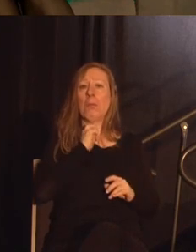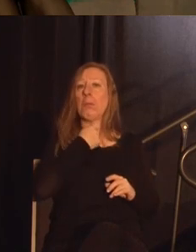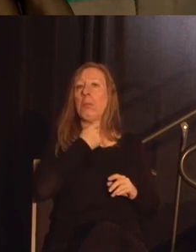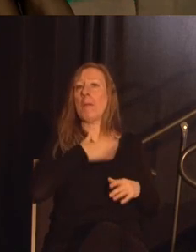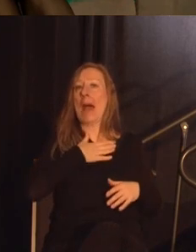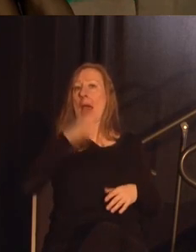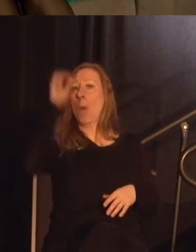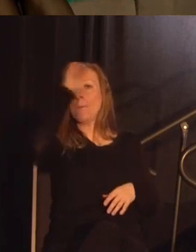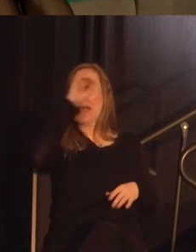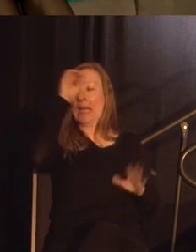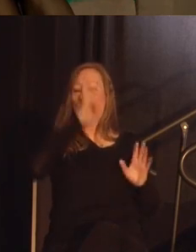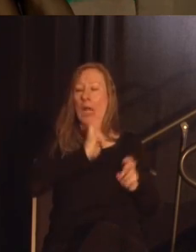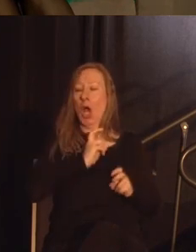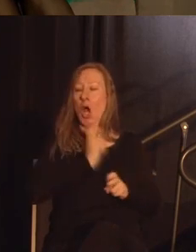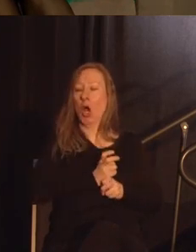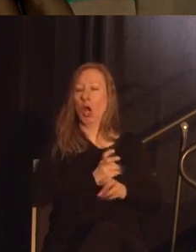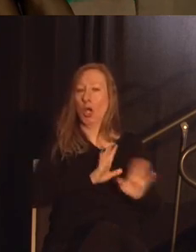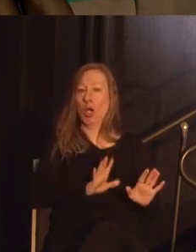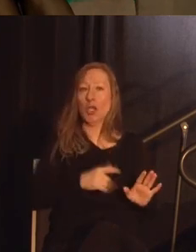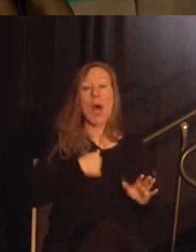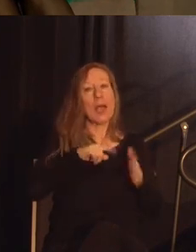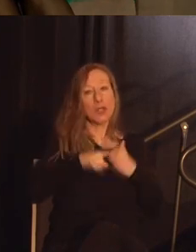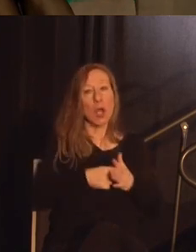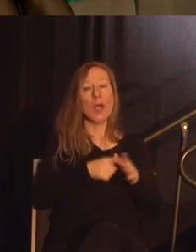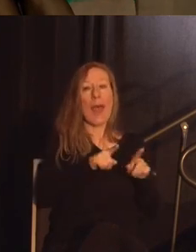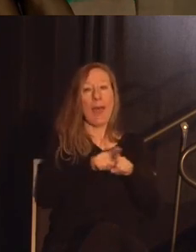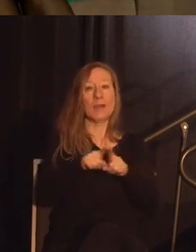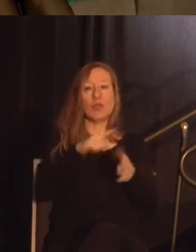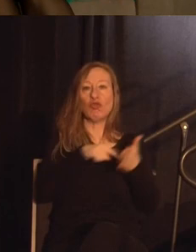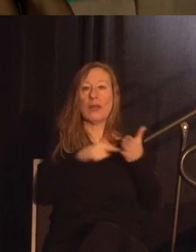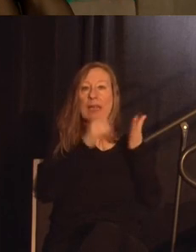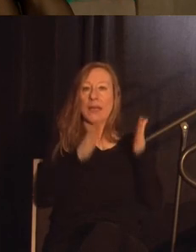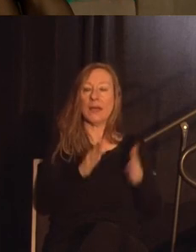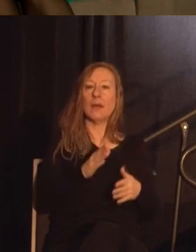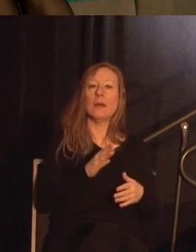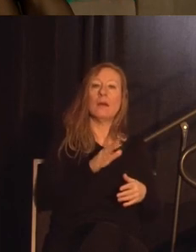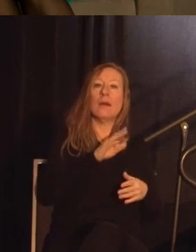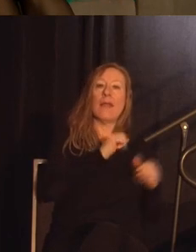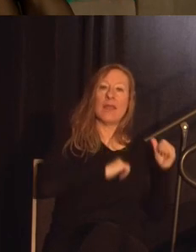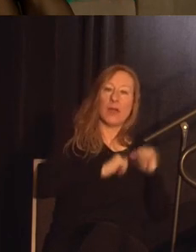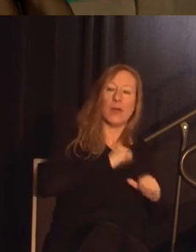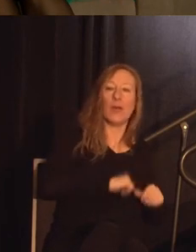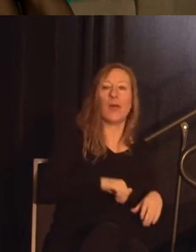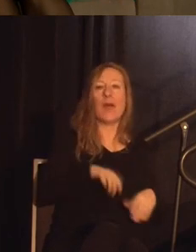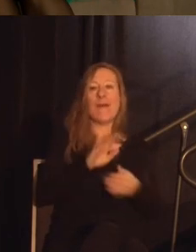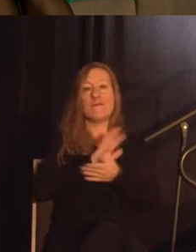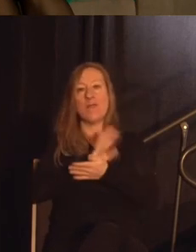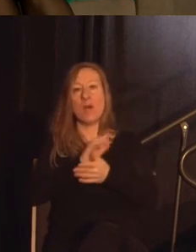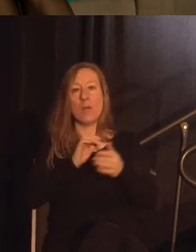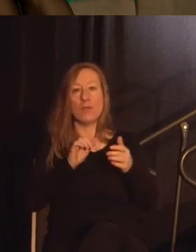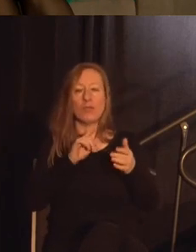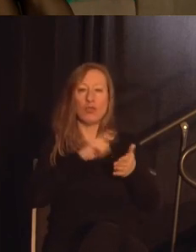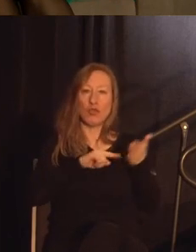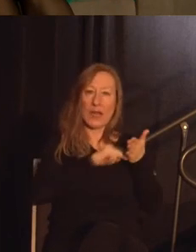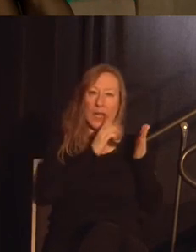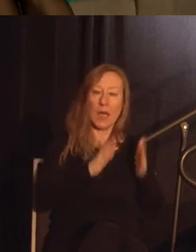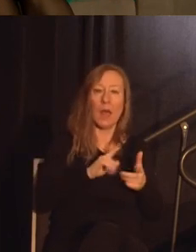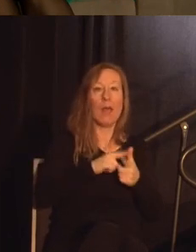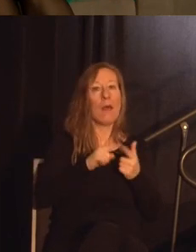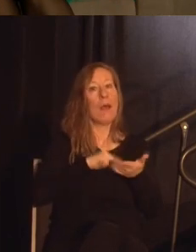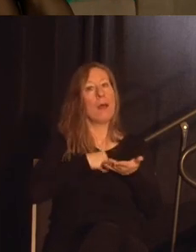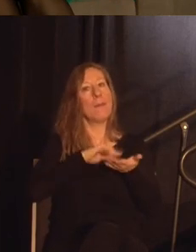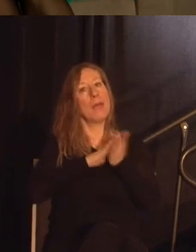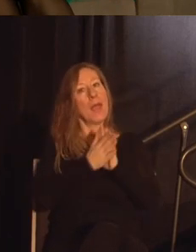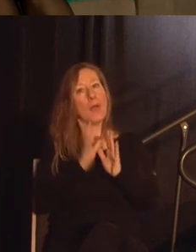important parts. So, I mean, I started as a critic. Like, I was a theater critic, and then I was a film critic, and then I became a culture